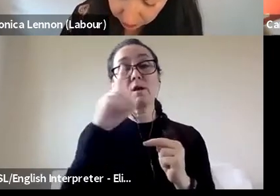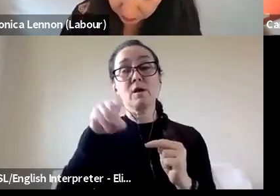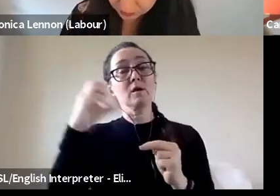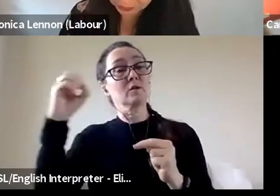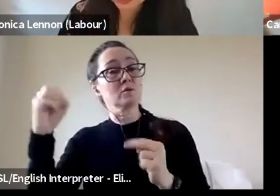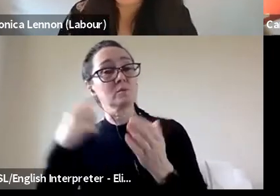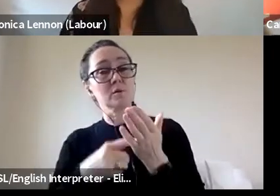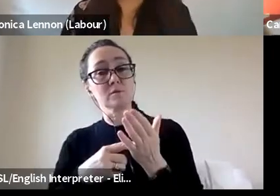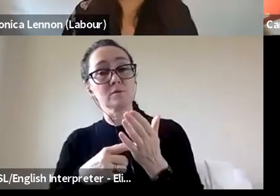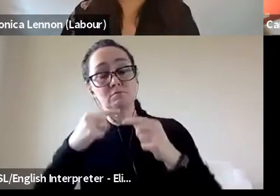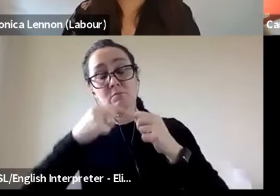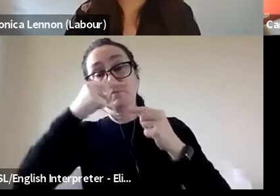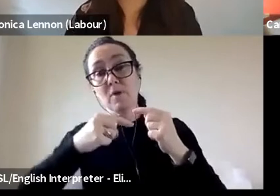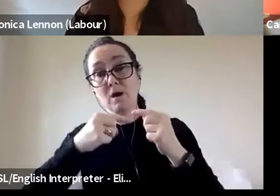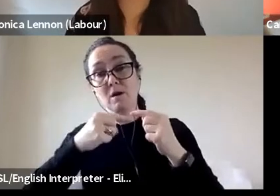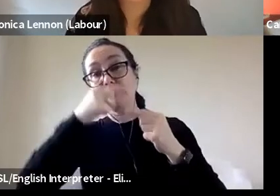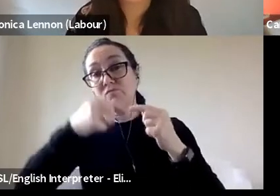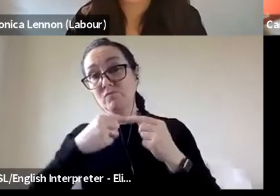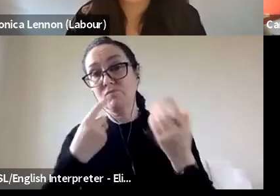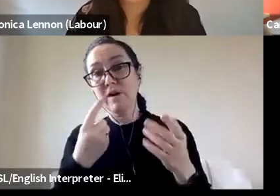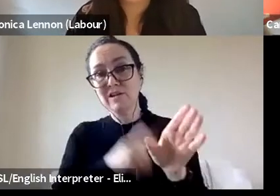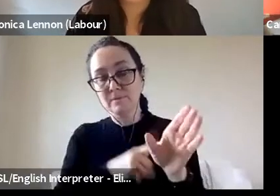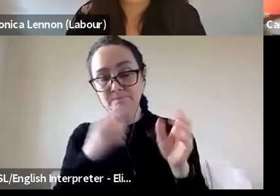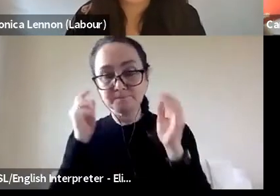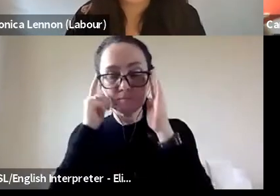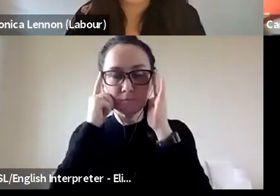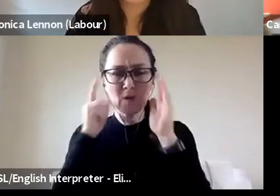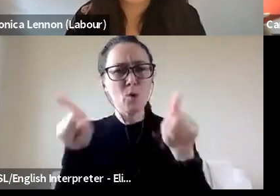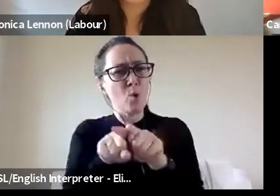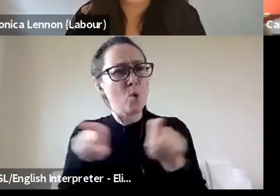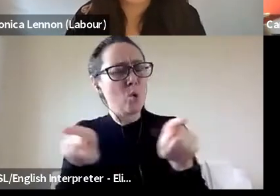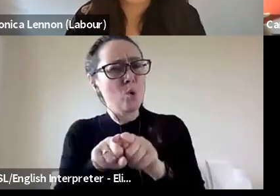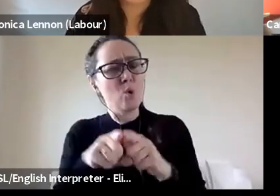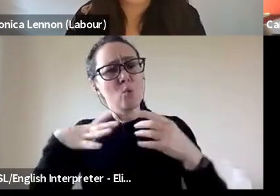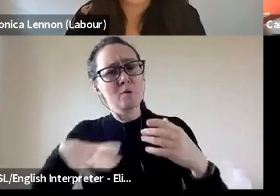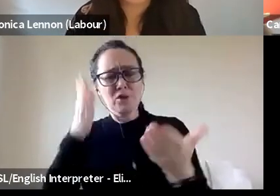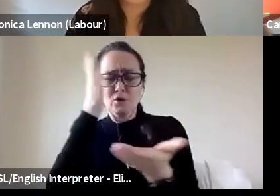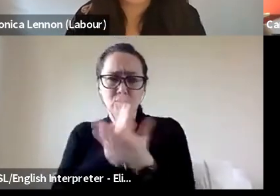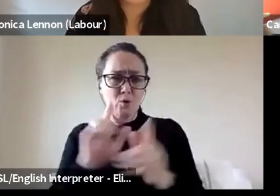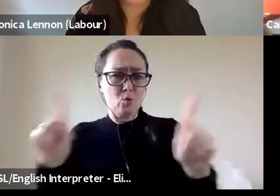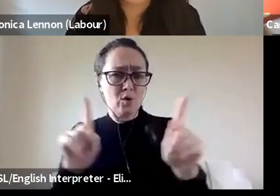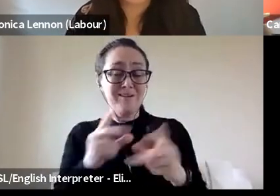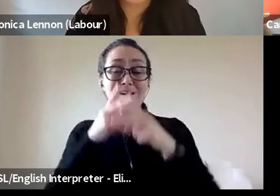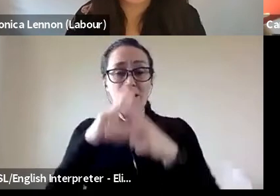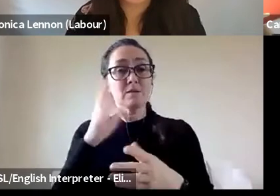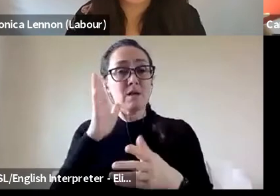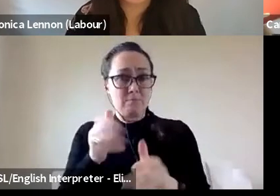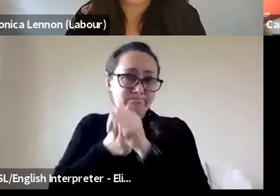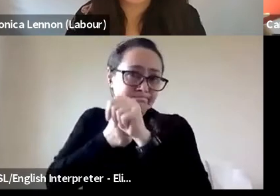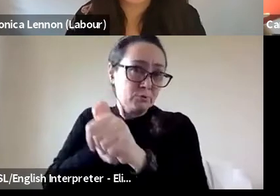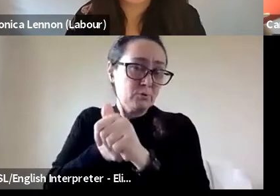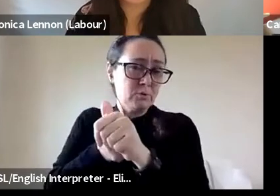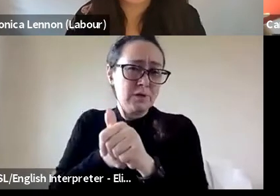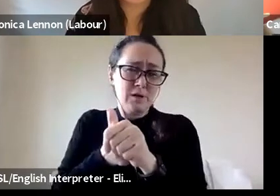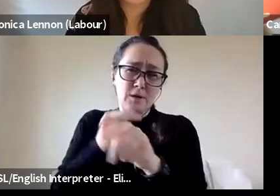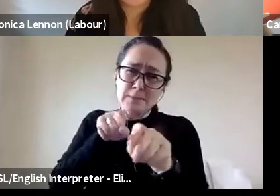that amount across the UK. But we also need to make sure that carers get the support that they need, and young carers